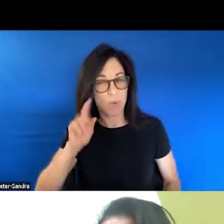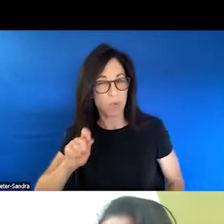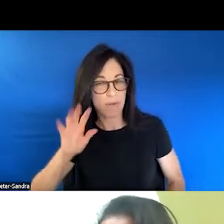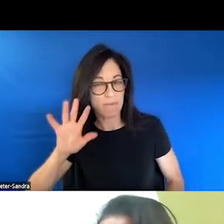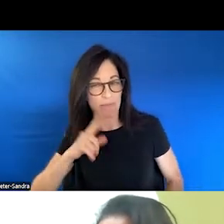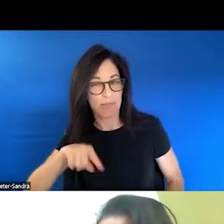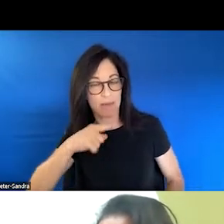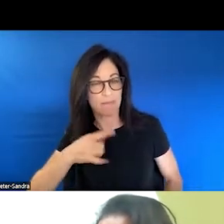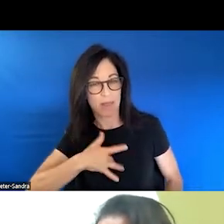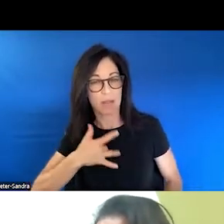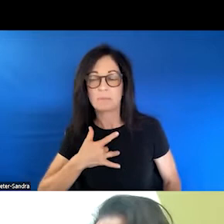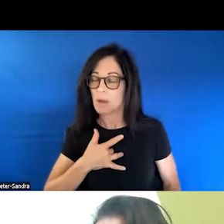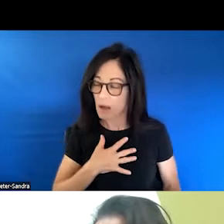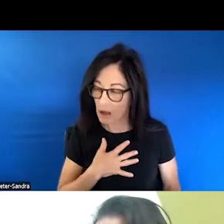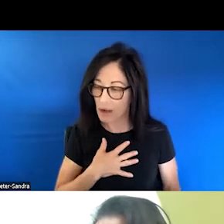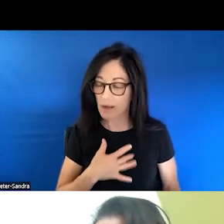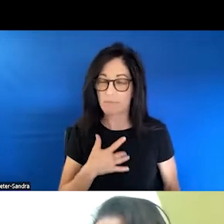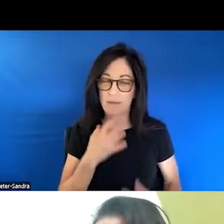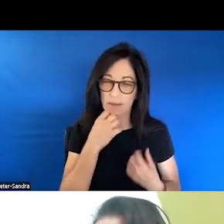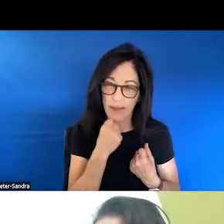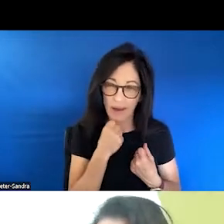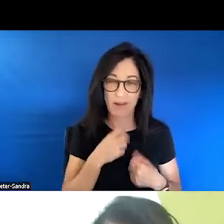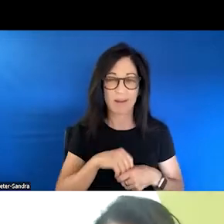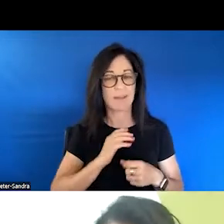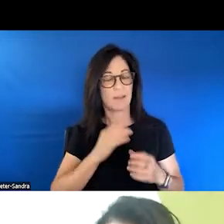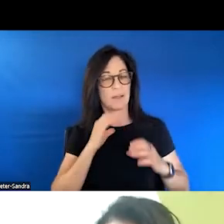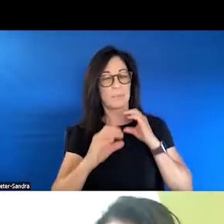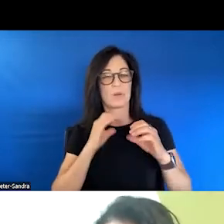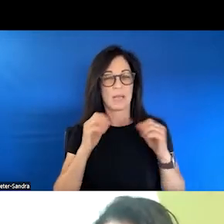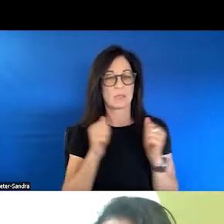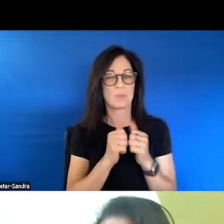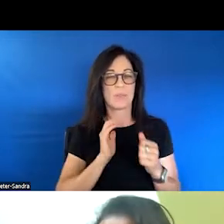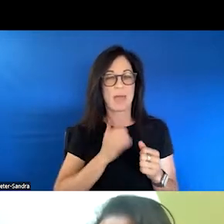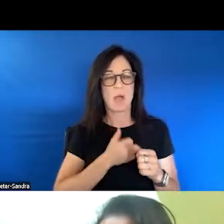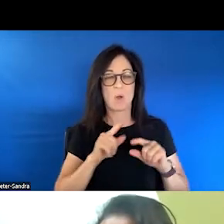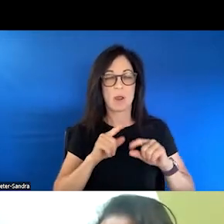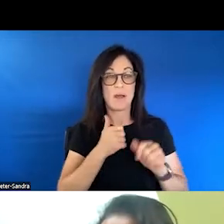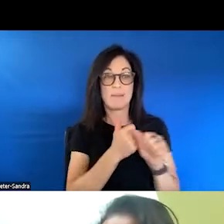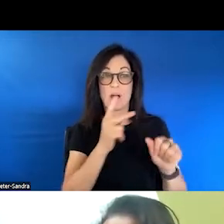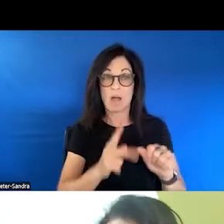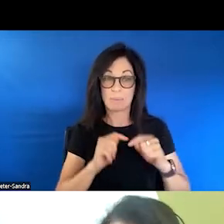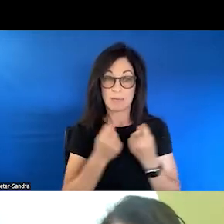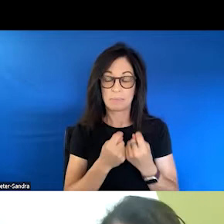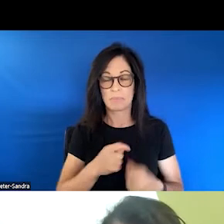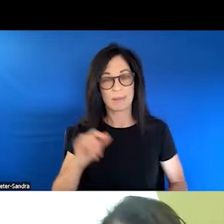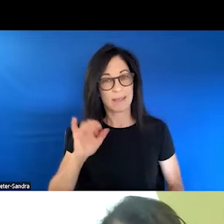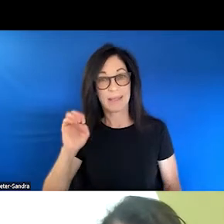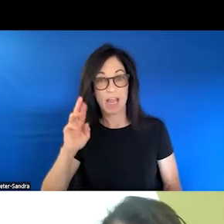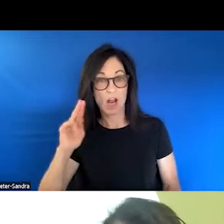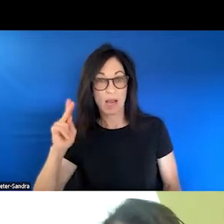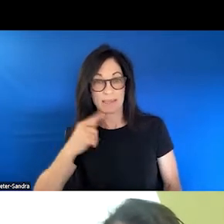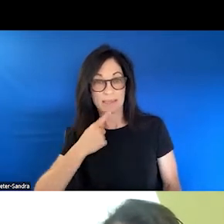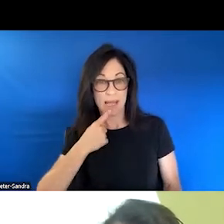really felt care in the communication with our follow-up team, which, as Eric said, is a key goal of